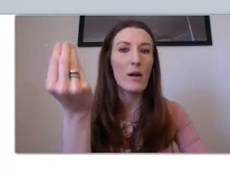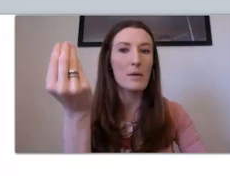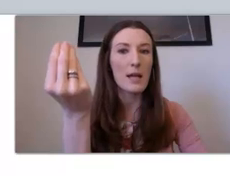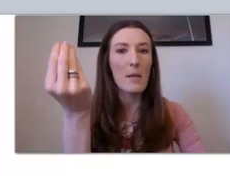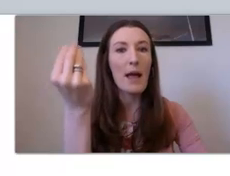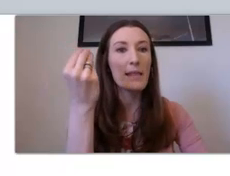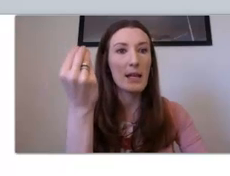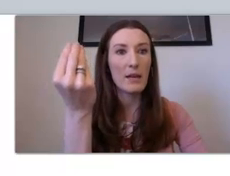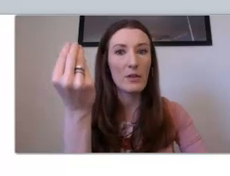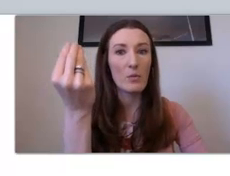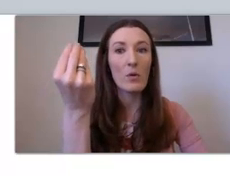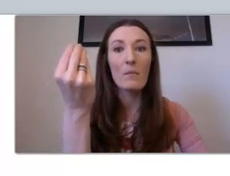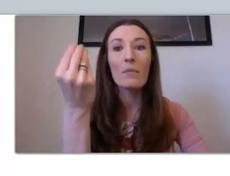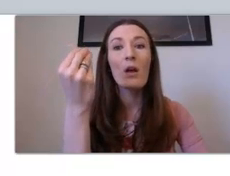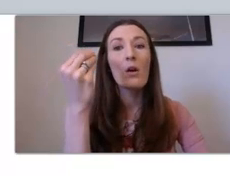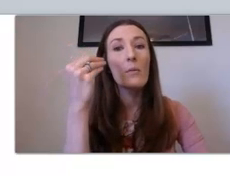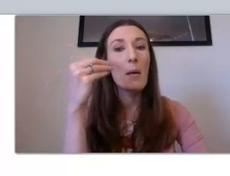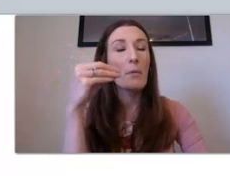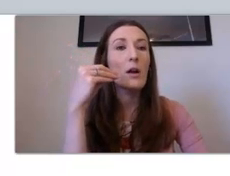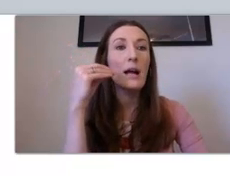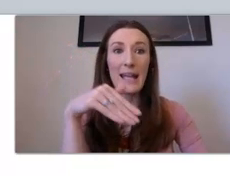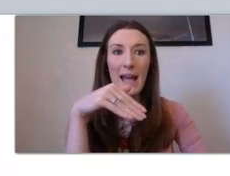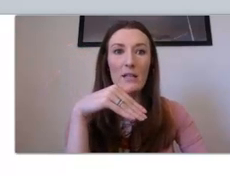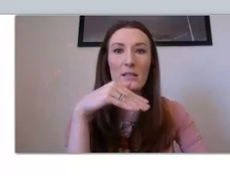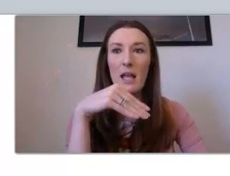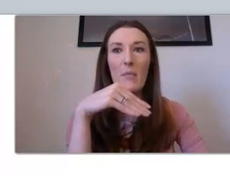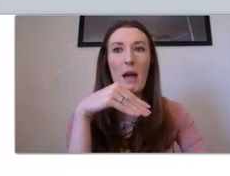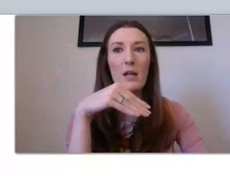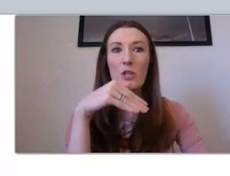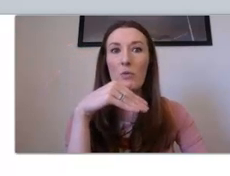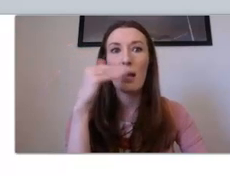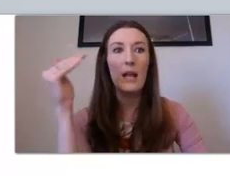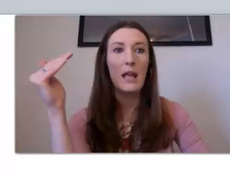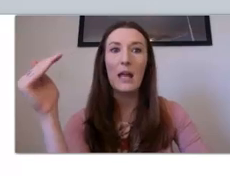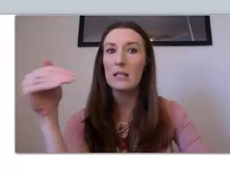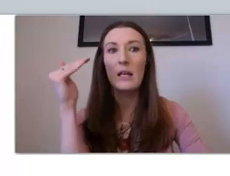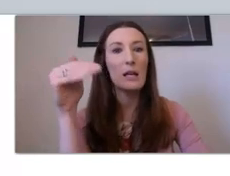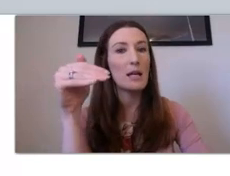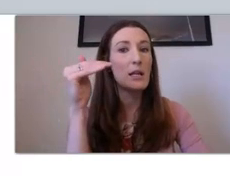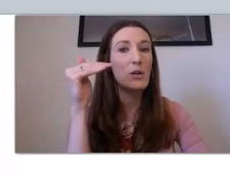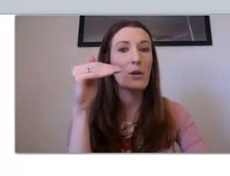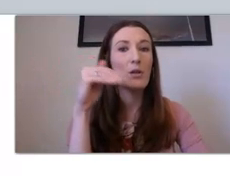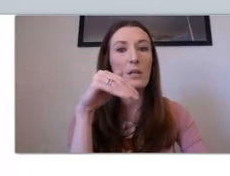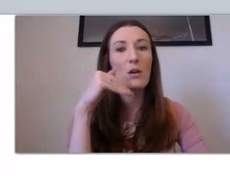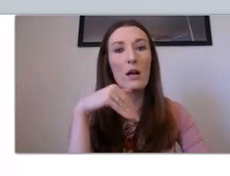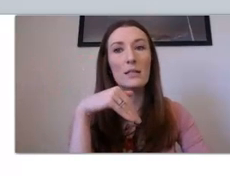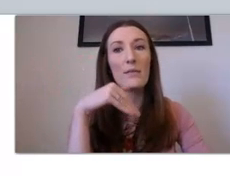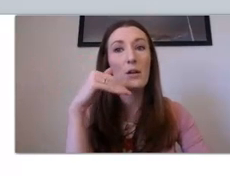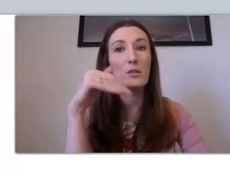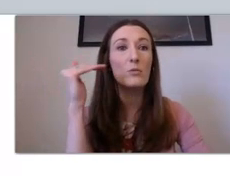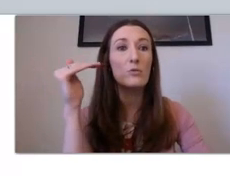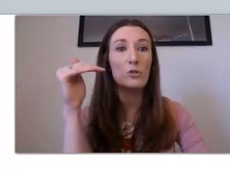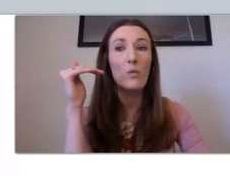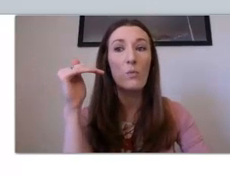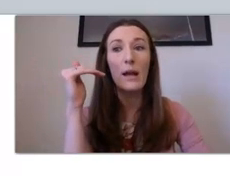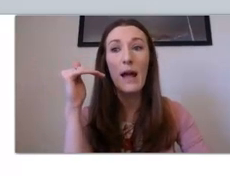condition with your eyebrows up, and then giving the rule. Remember, again, same as Unit 18 and 19, you are using your